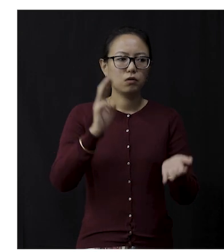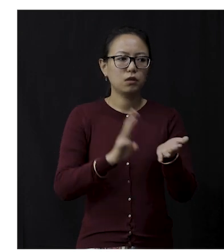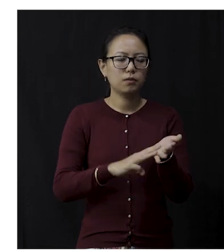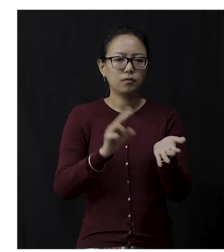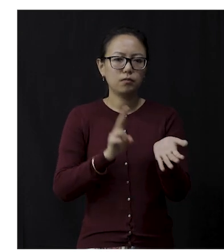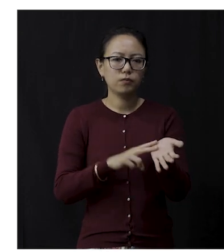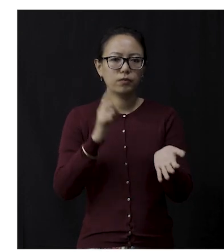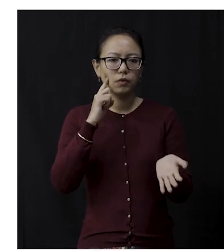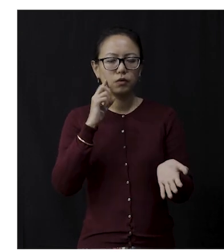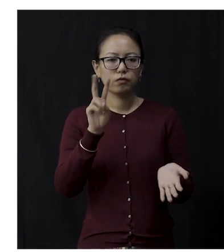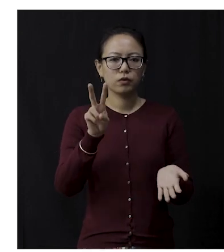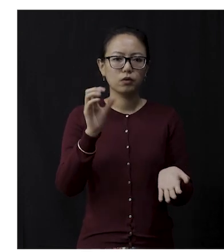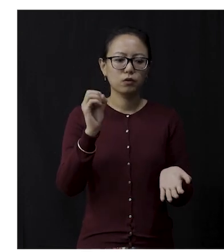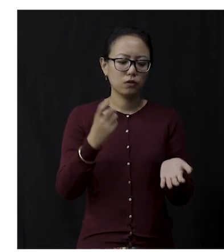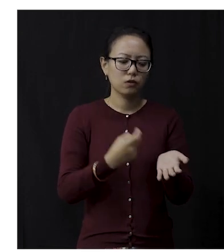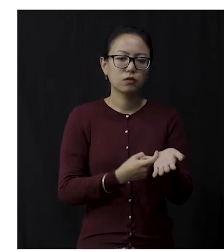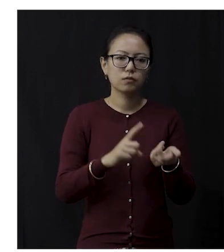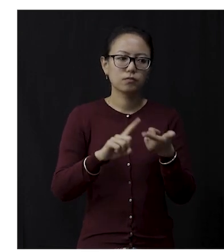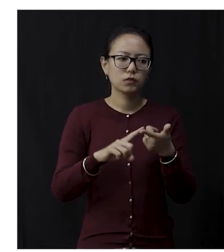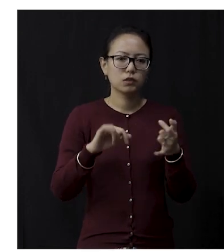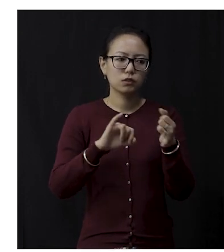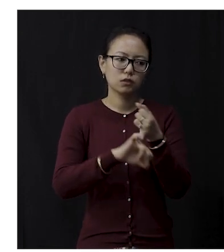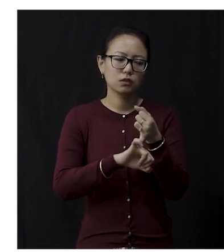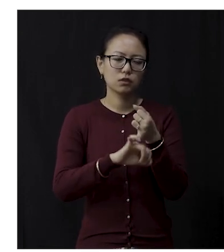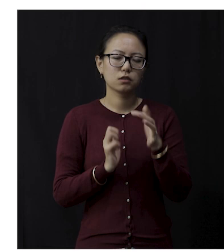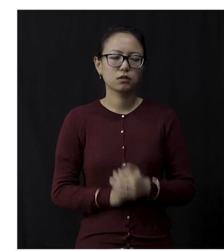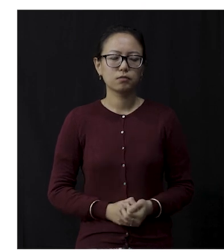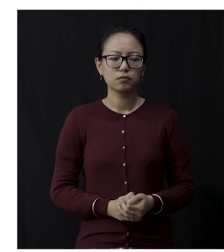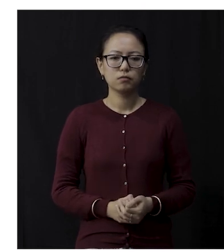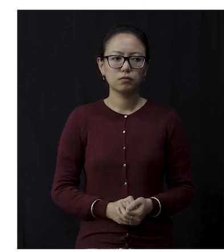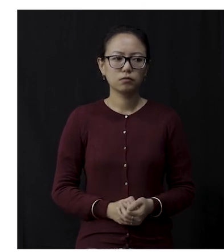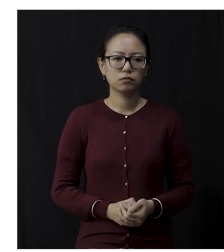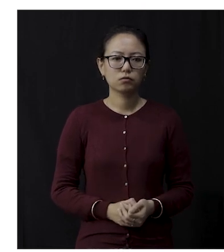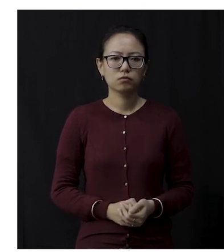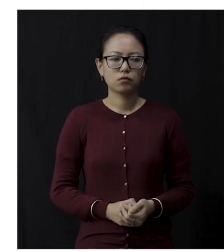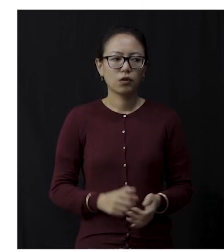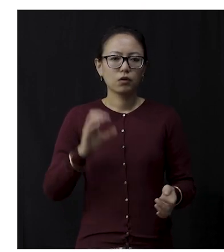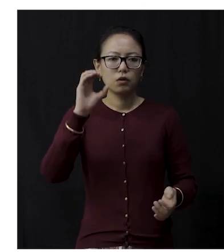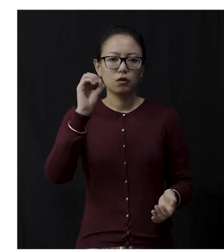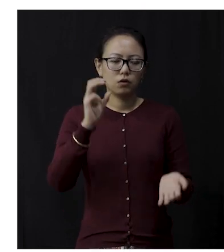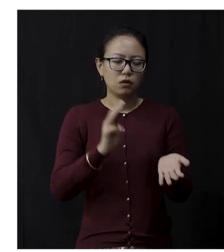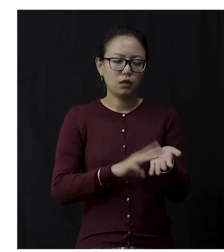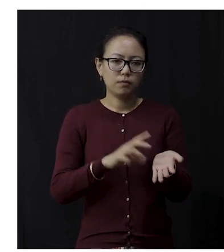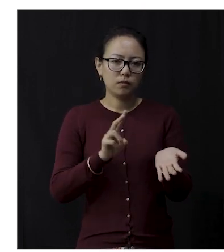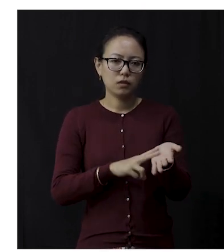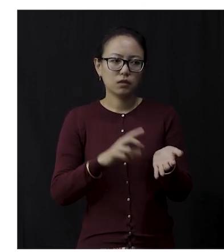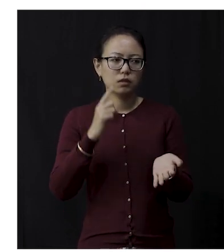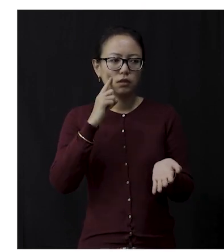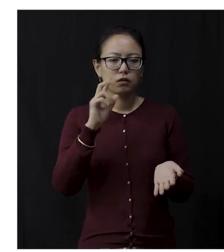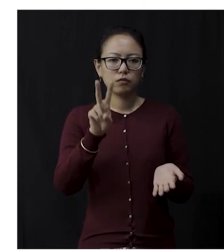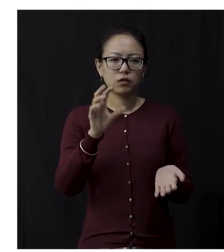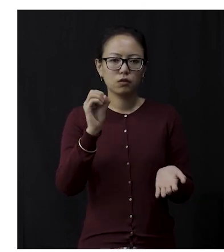omnivores. Okay, omnivores. So omnivores are those animals that